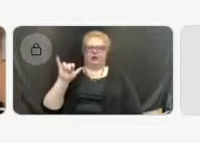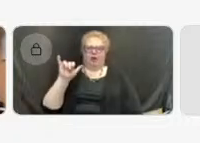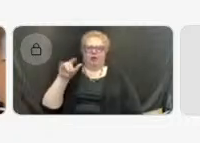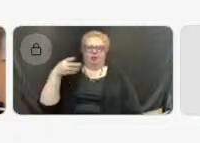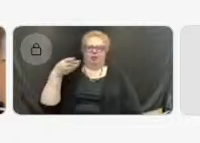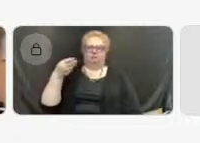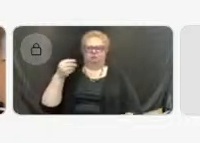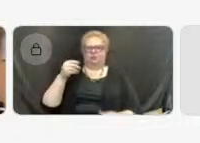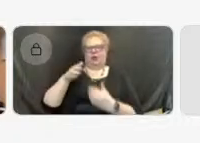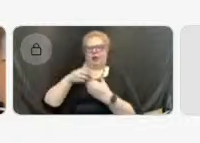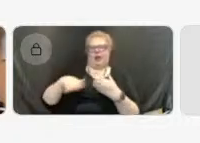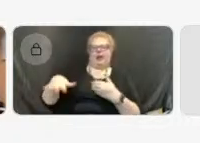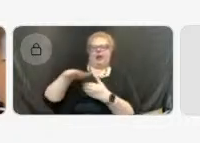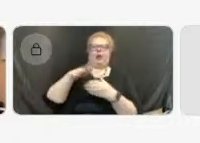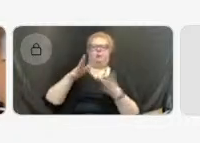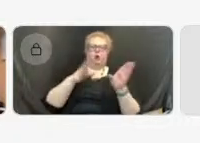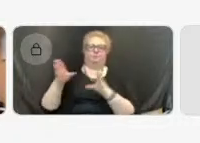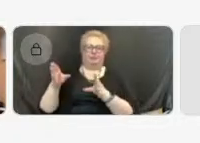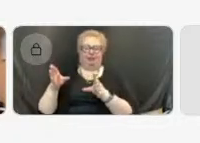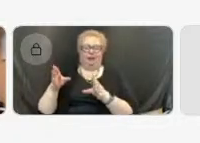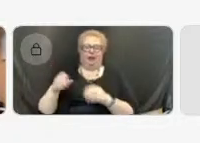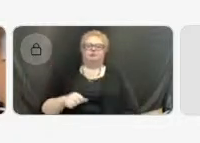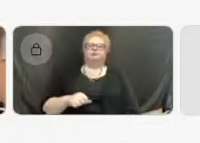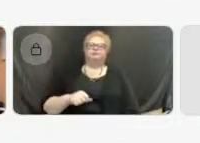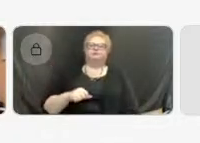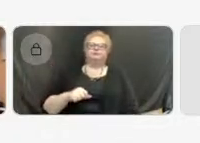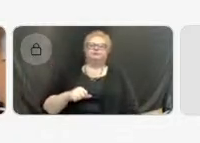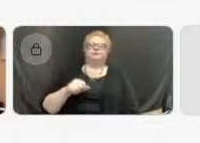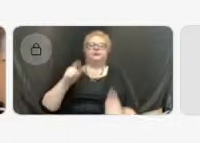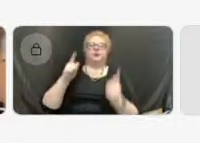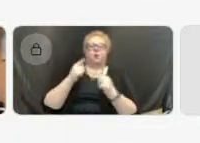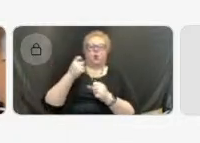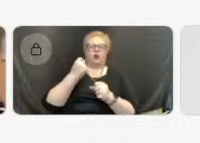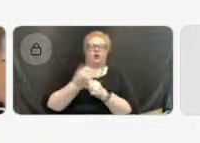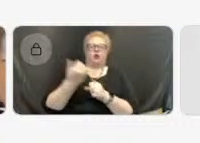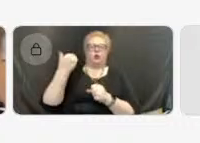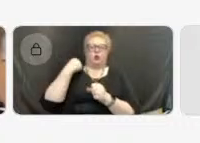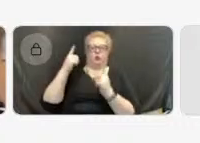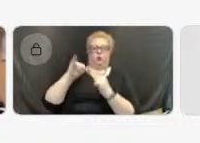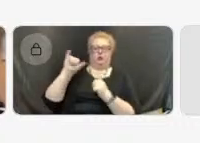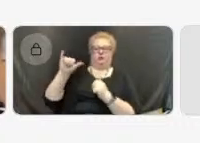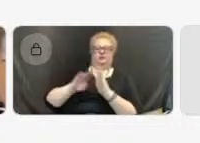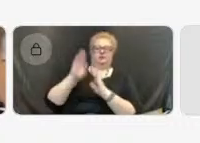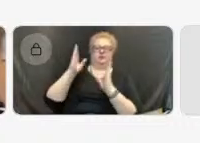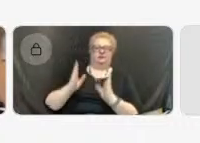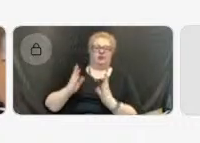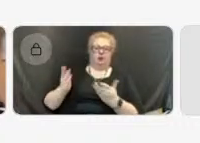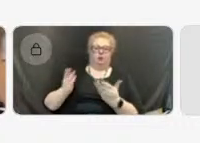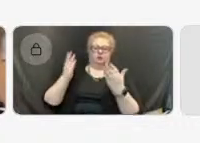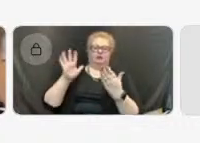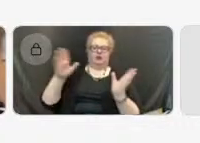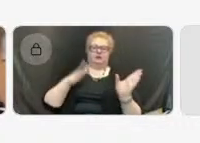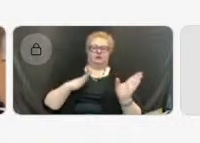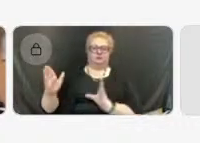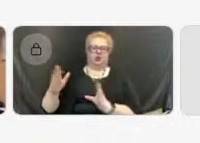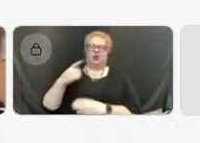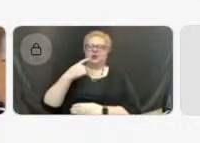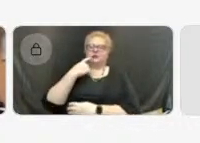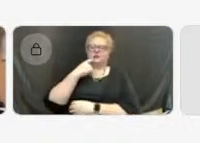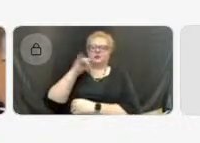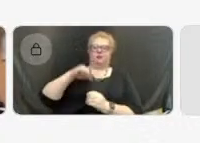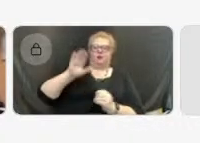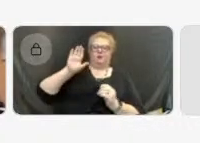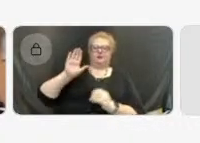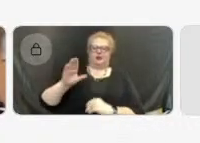Nearly a year ago, in our first community meeting in which the developer presented his plan, he told us this was his land